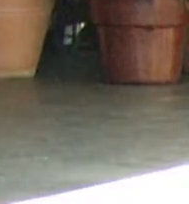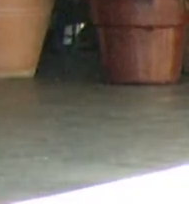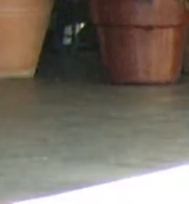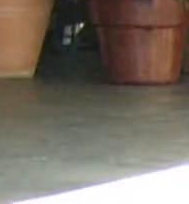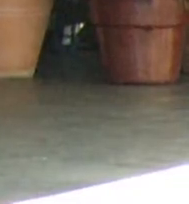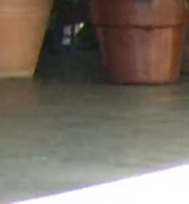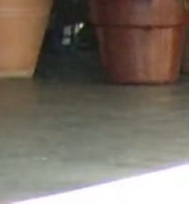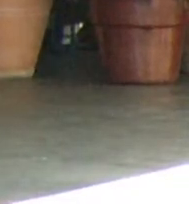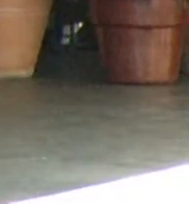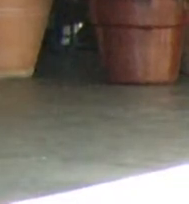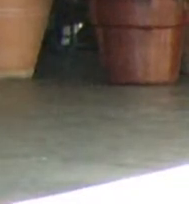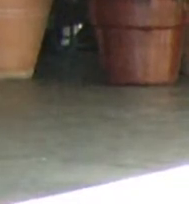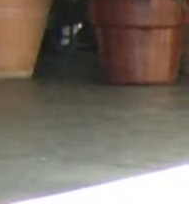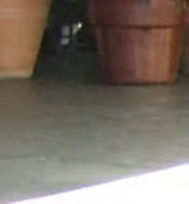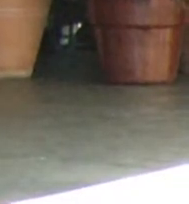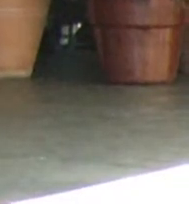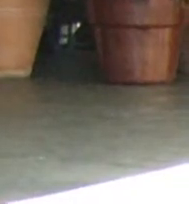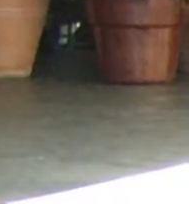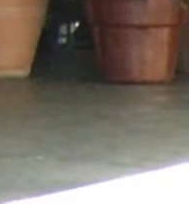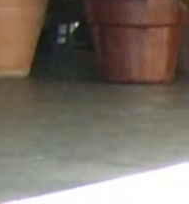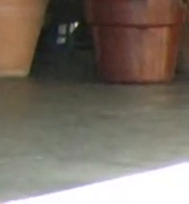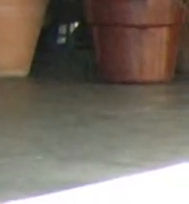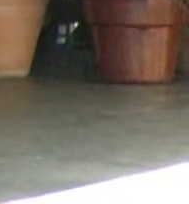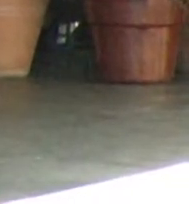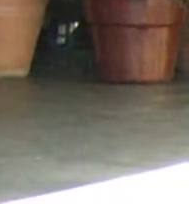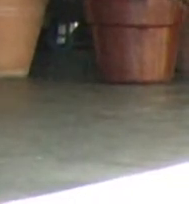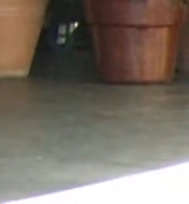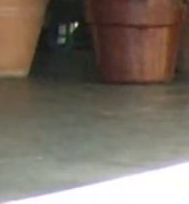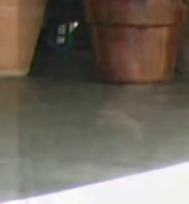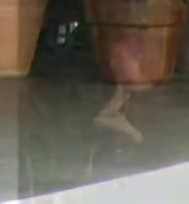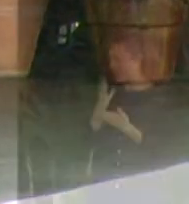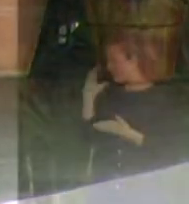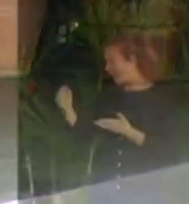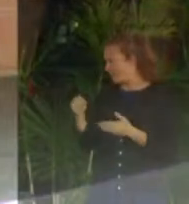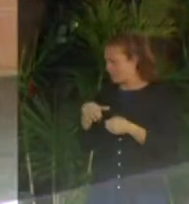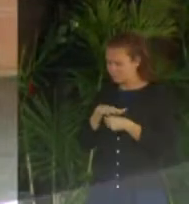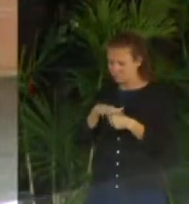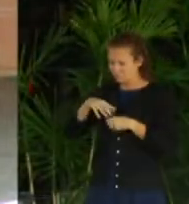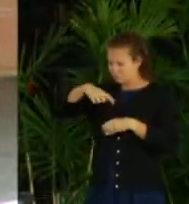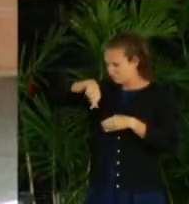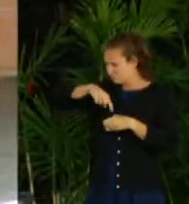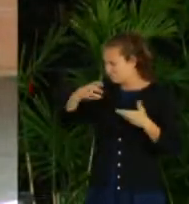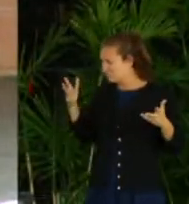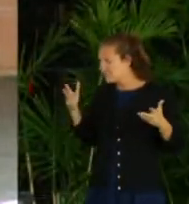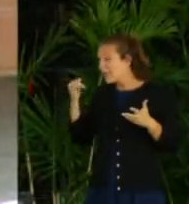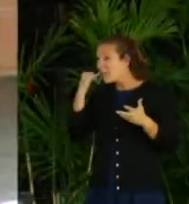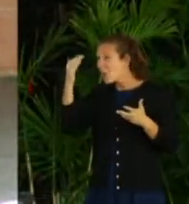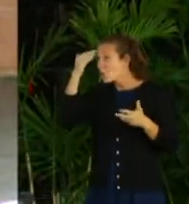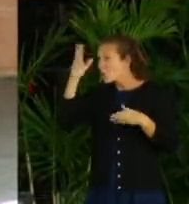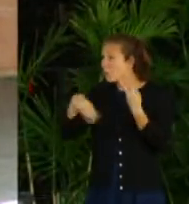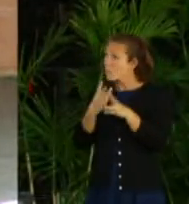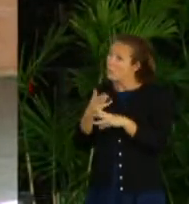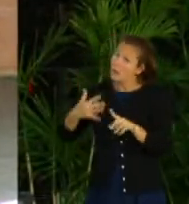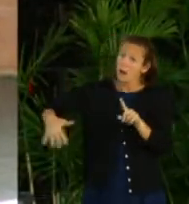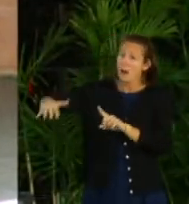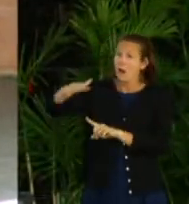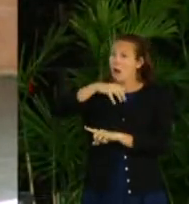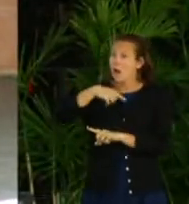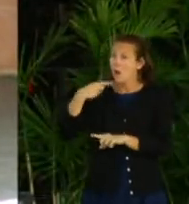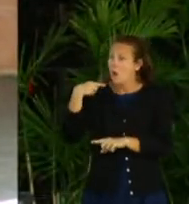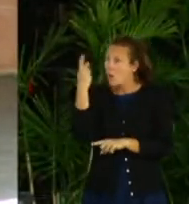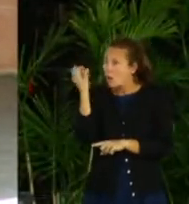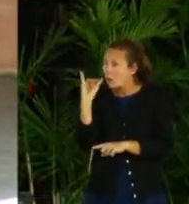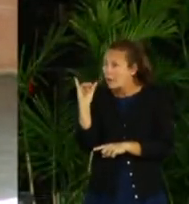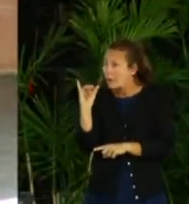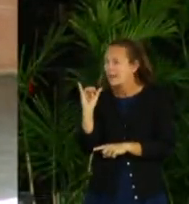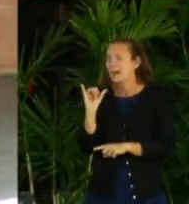them. I have never been out of my own land before. And if I had known what the world outside was like, I don't think I